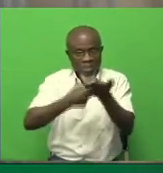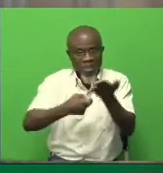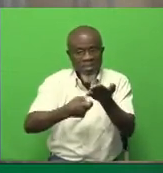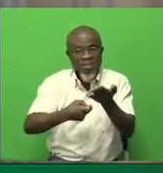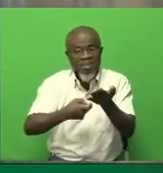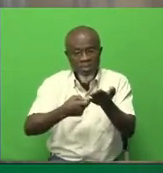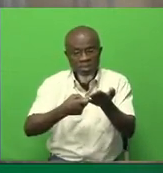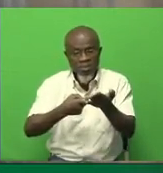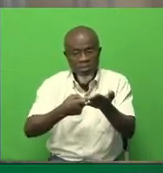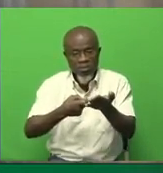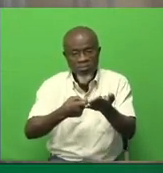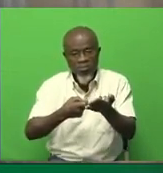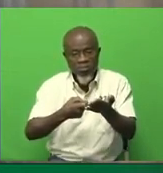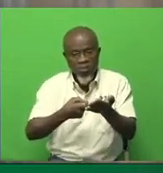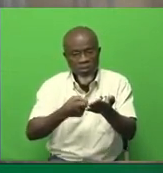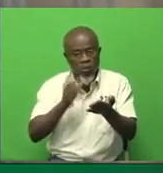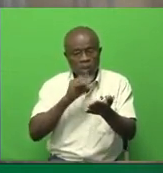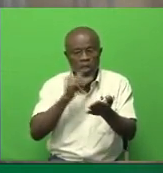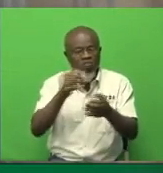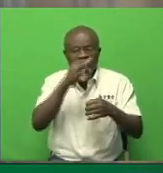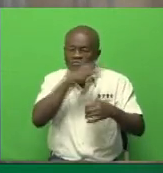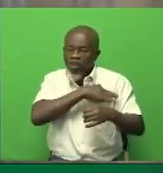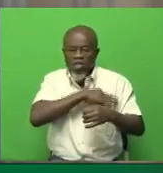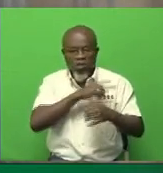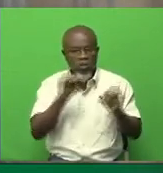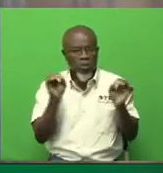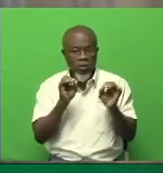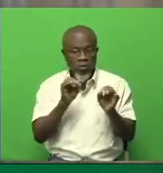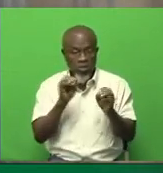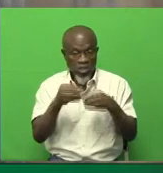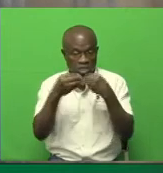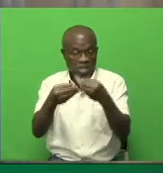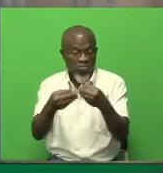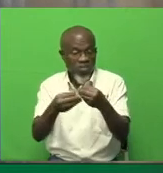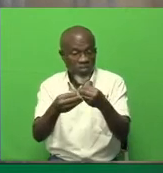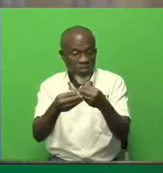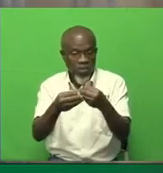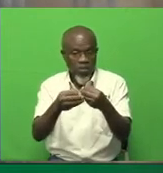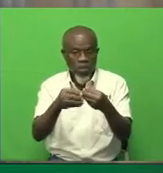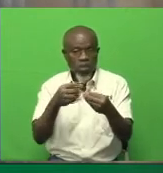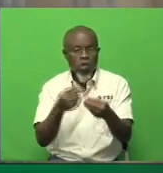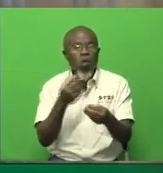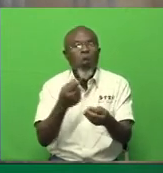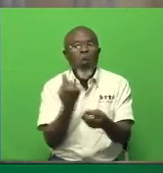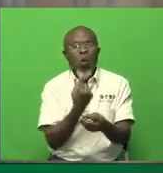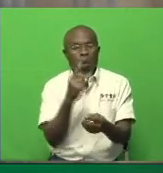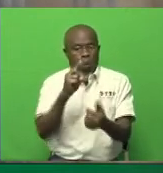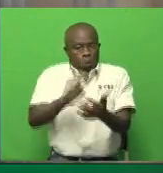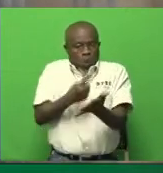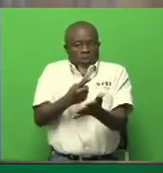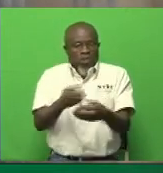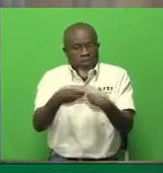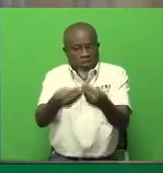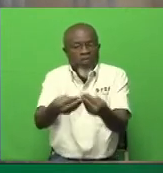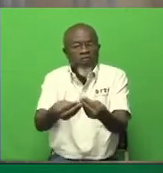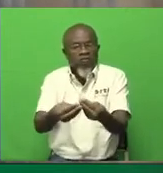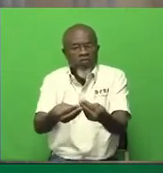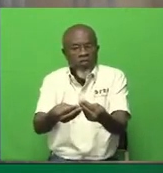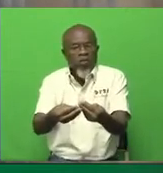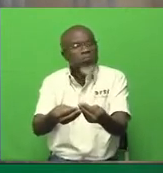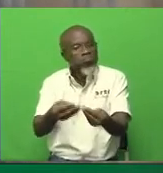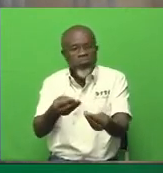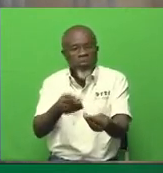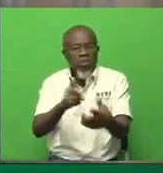value the fact that this is a one-time measure will only benefit those companies that have been lucky to be